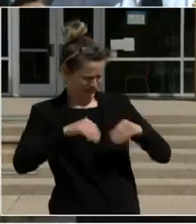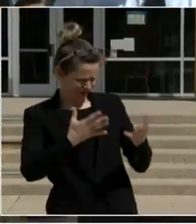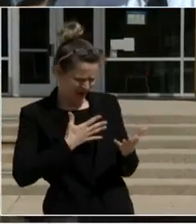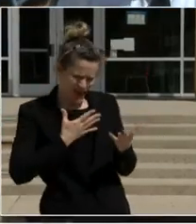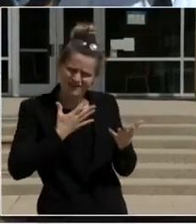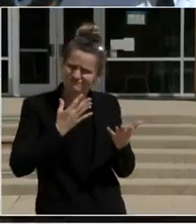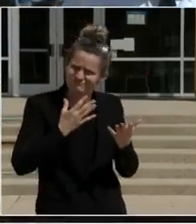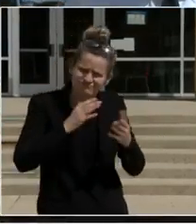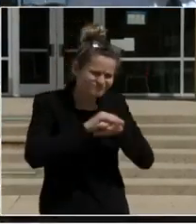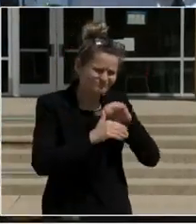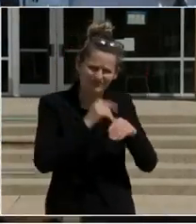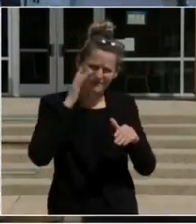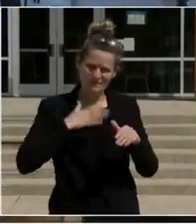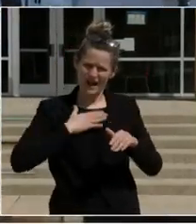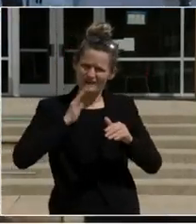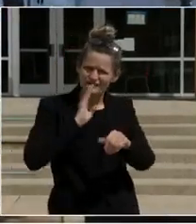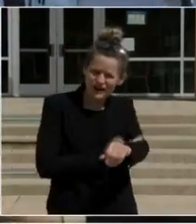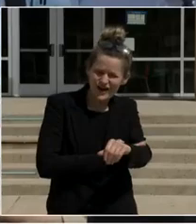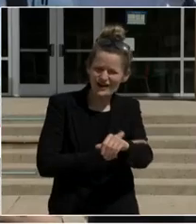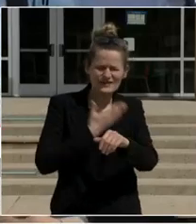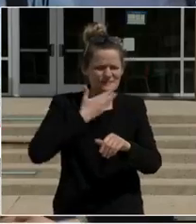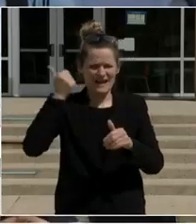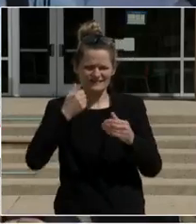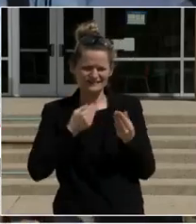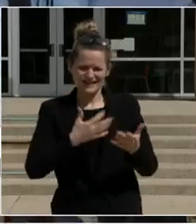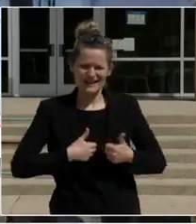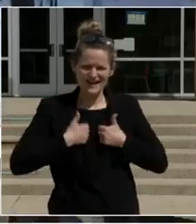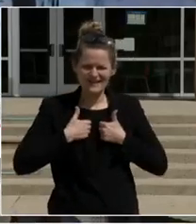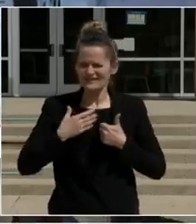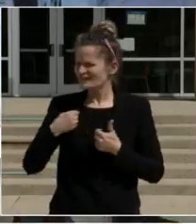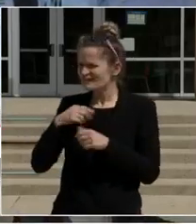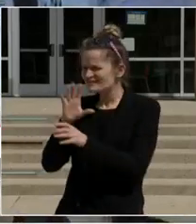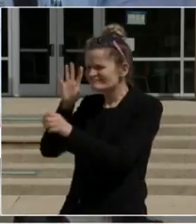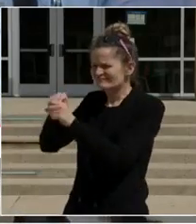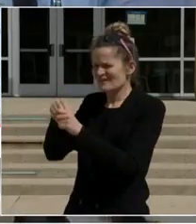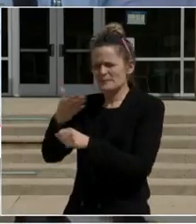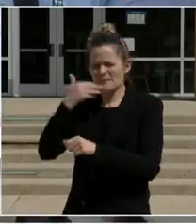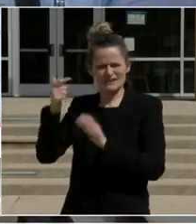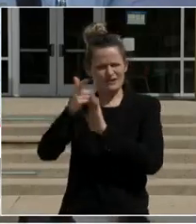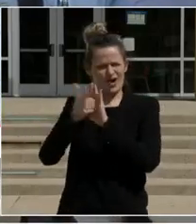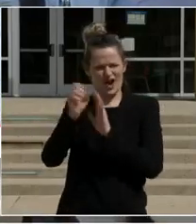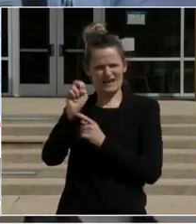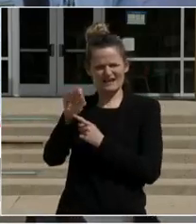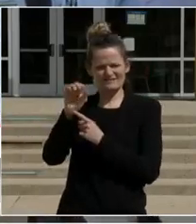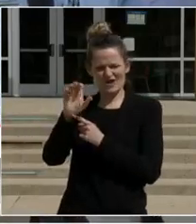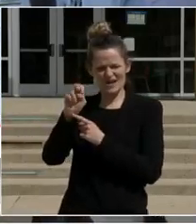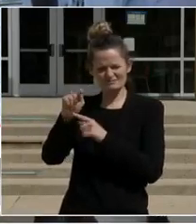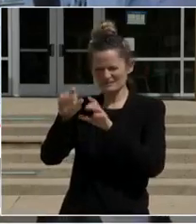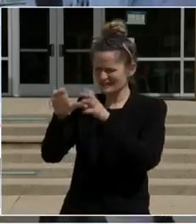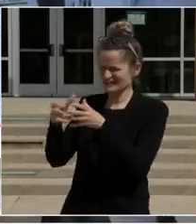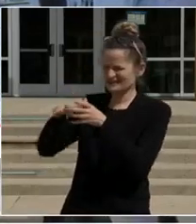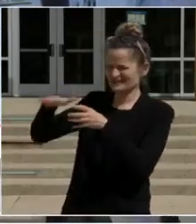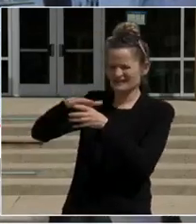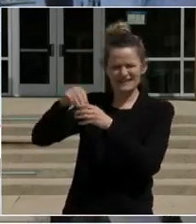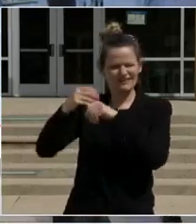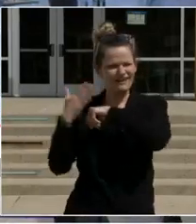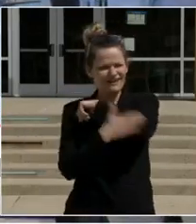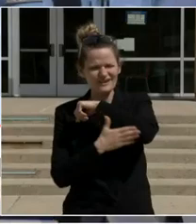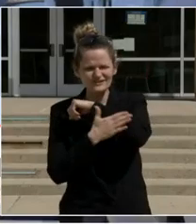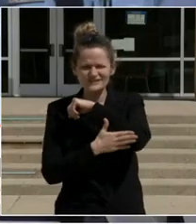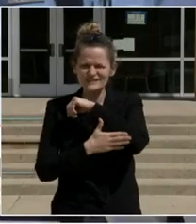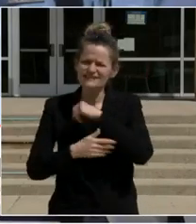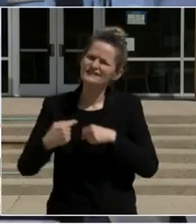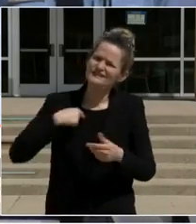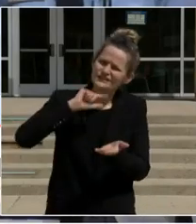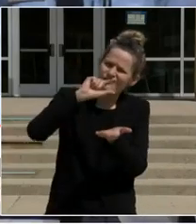law enforcement agencies in the country. I started Cadet Corps in February of 2015 and graduated from the program in May